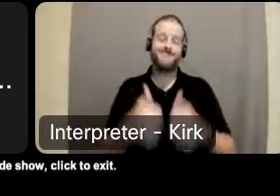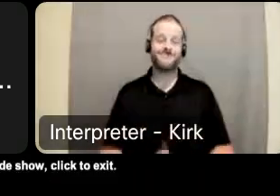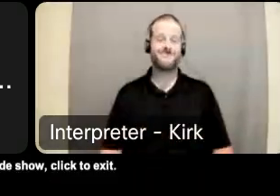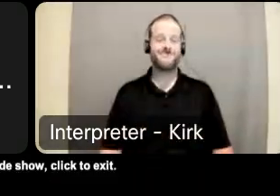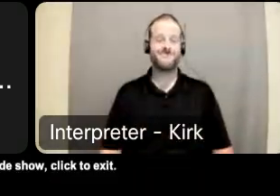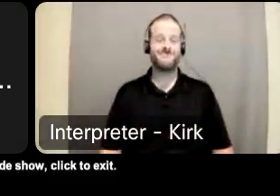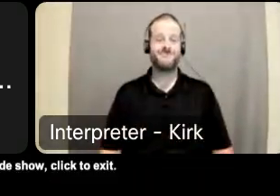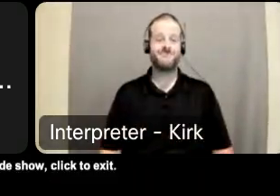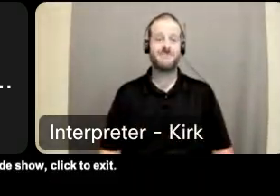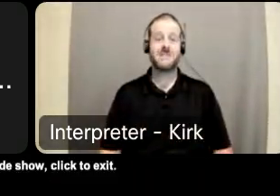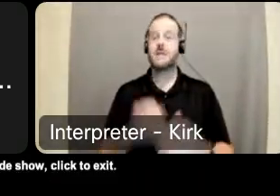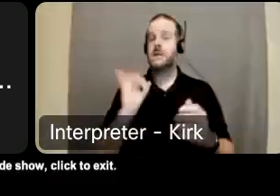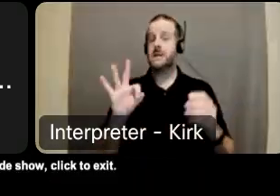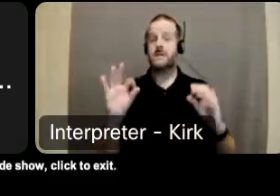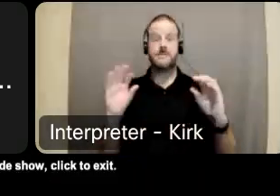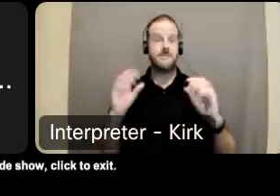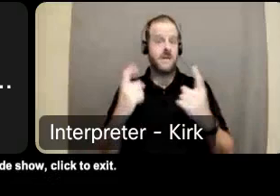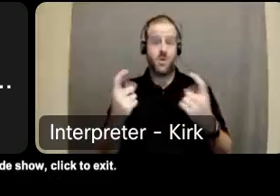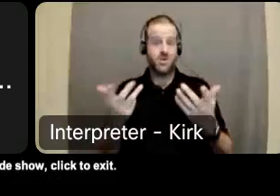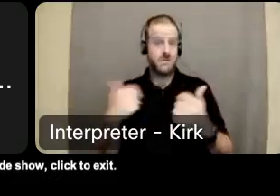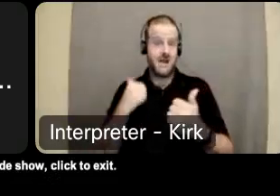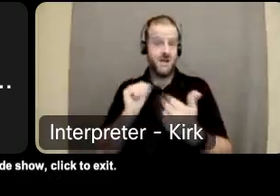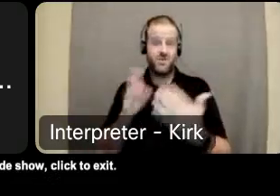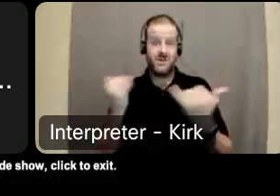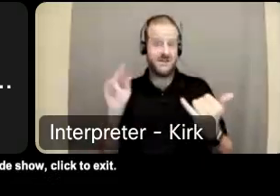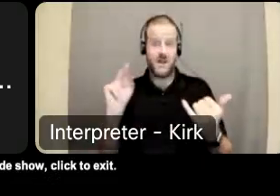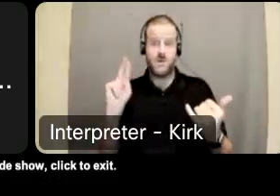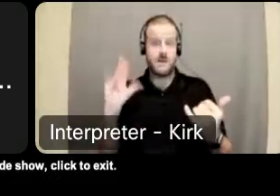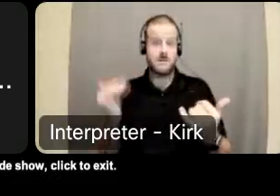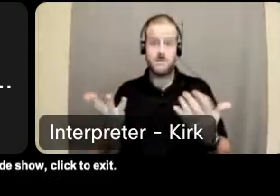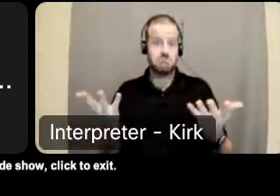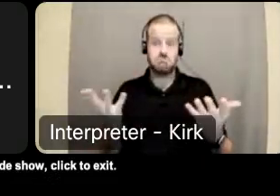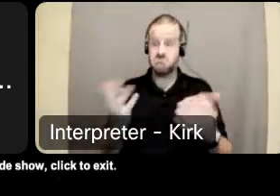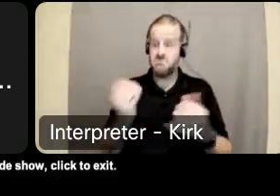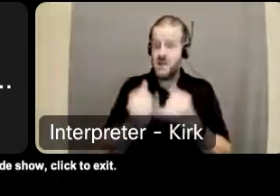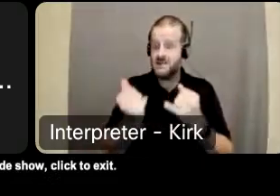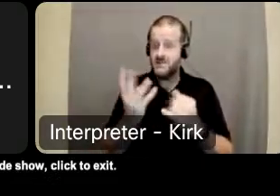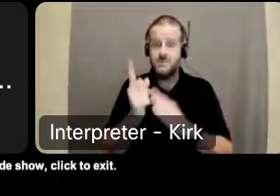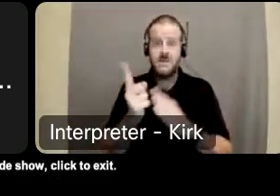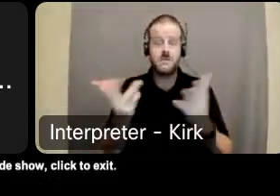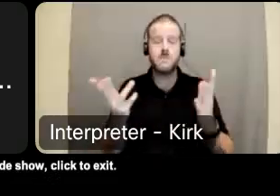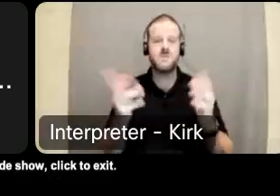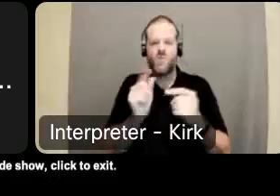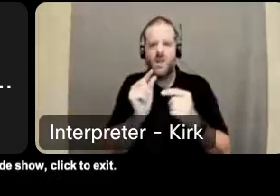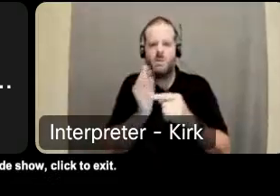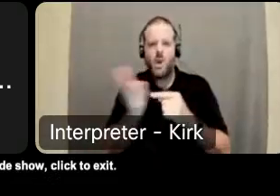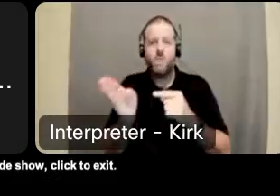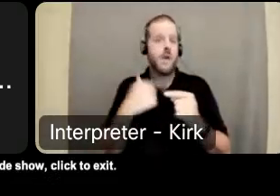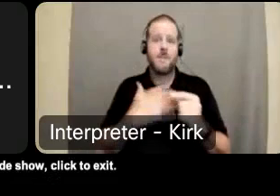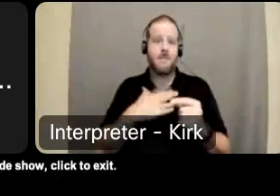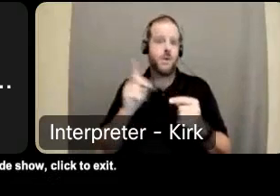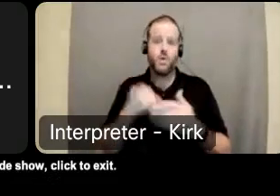And if there are any questions, Nancy, that I can address in these last few minutes as we go just a bit over, I'm happy to do